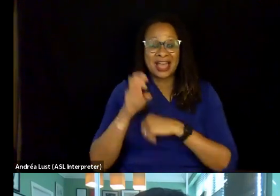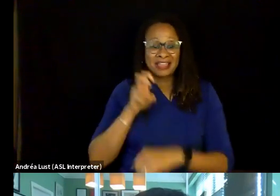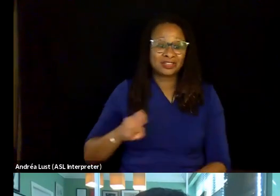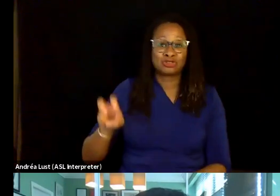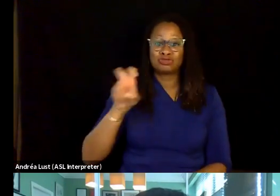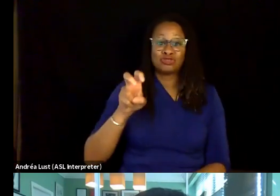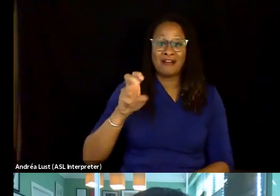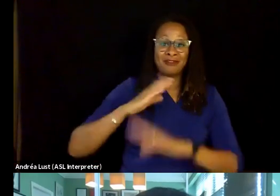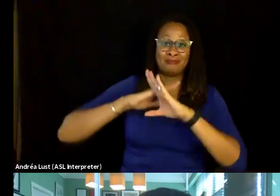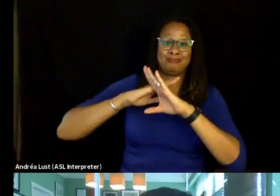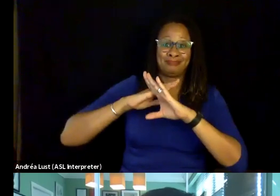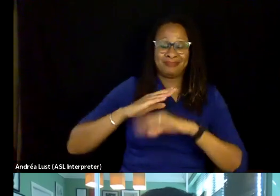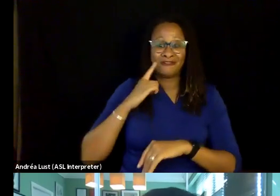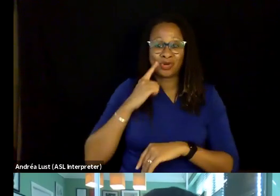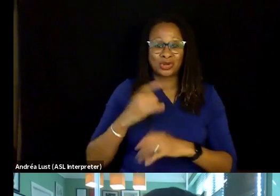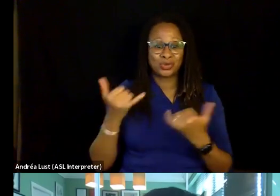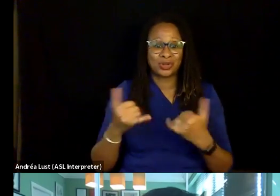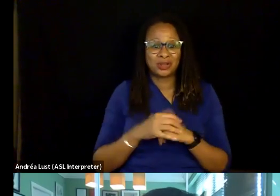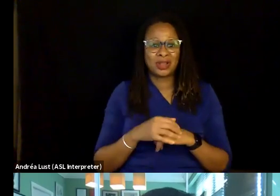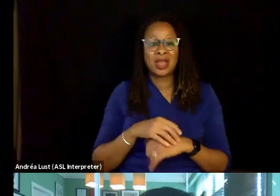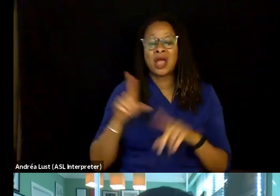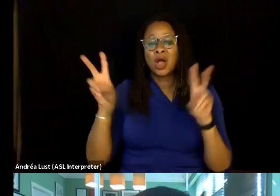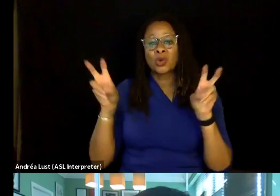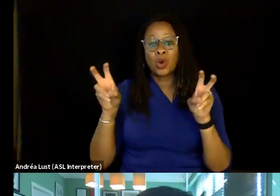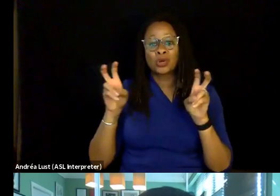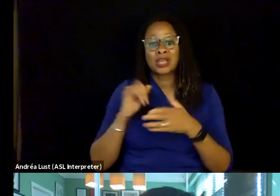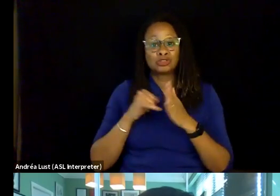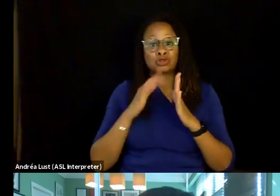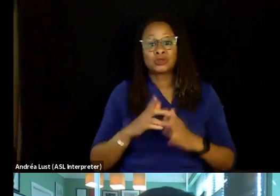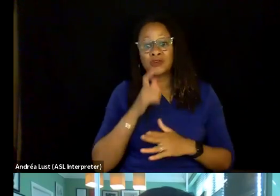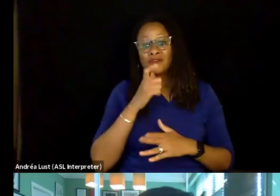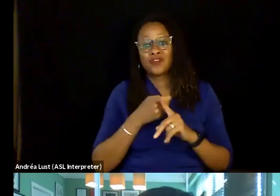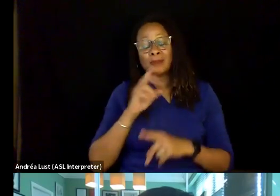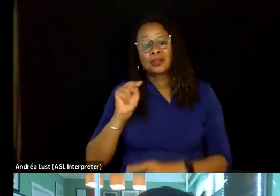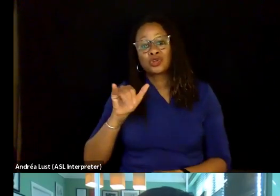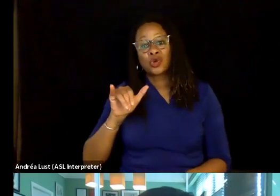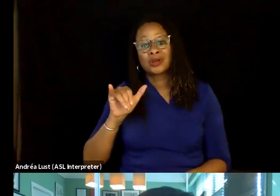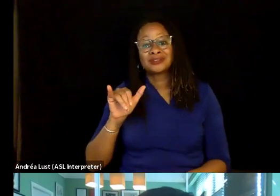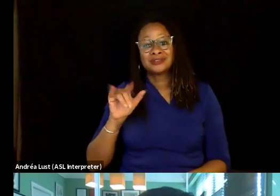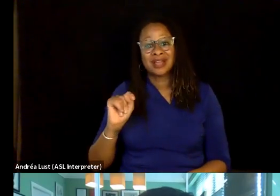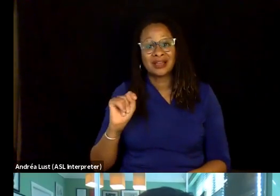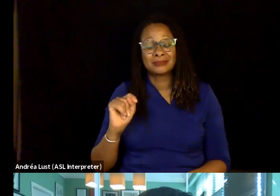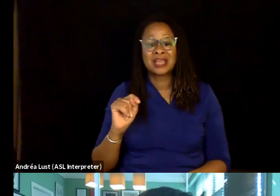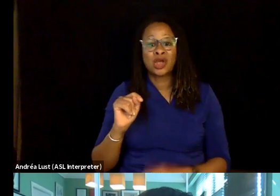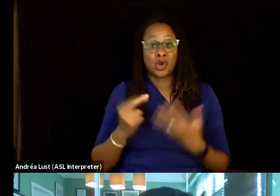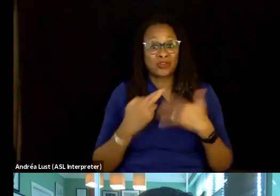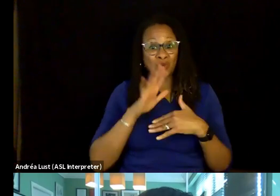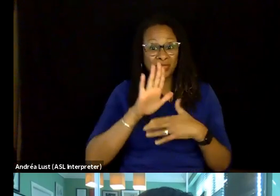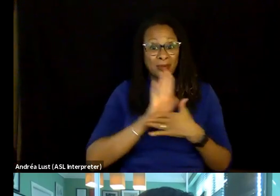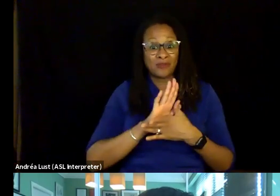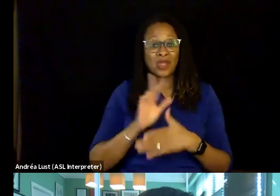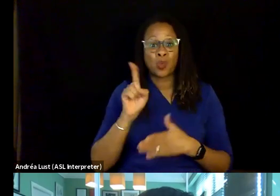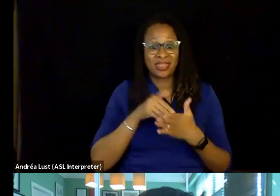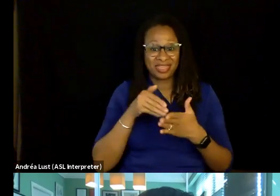now. So quoting a journalist from the New York Times who reviewed 1,000 cats, he said, how